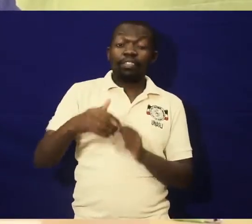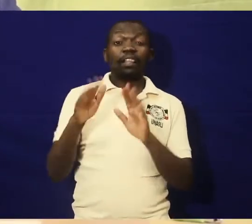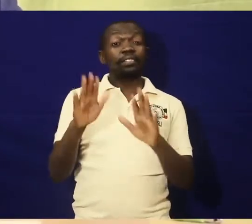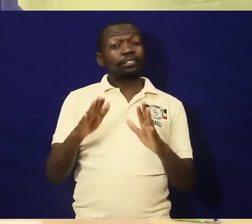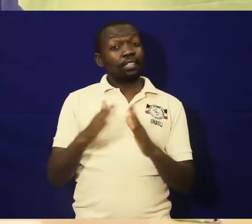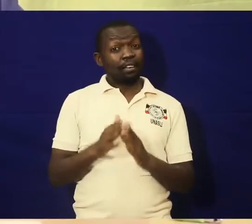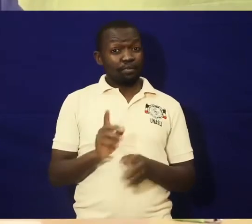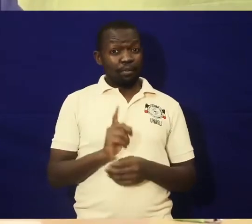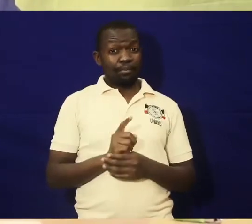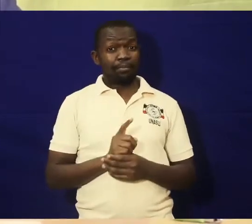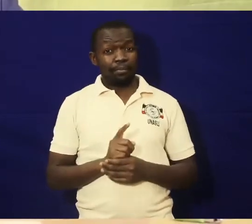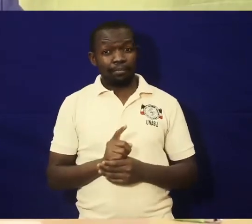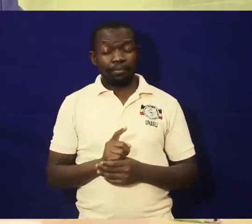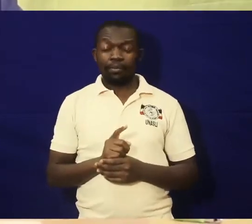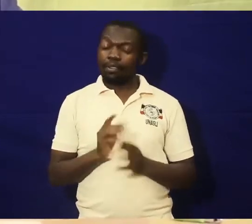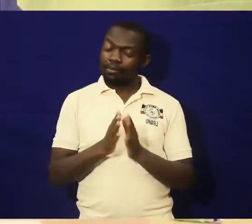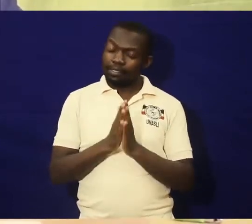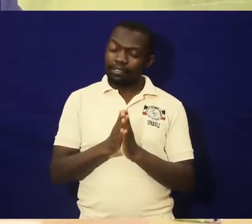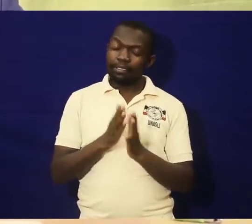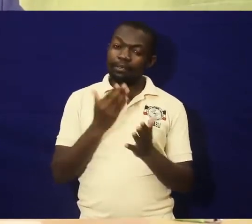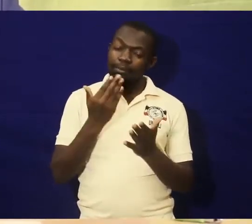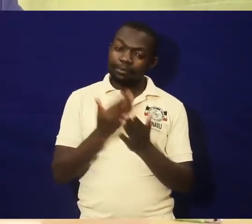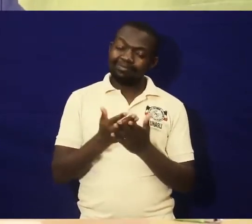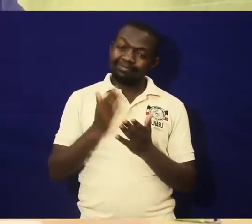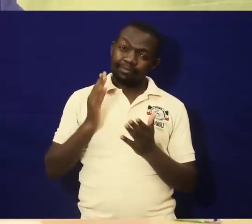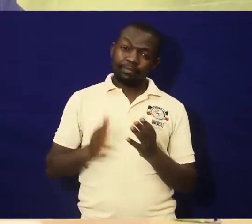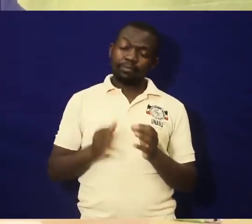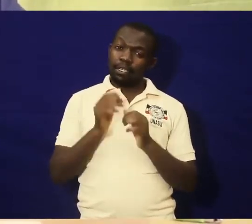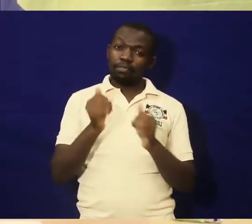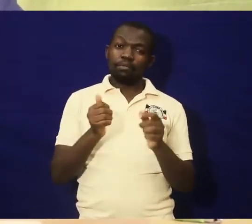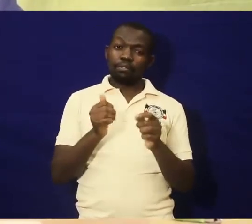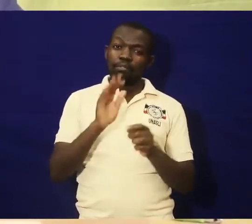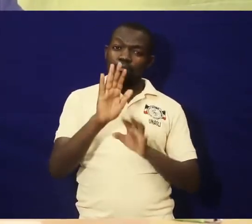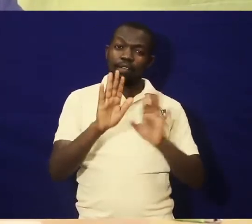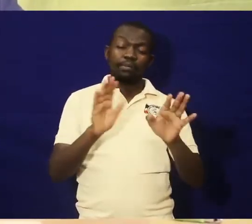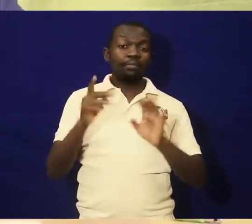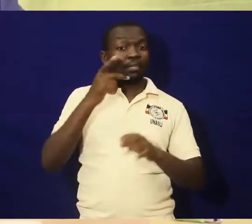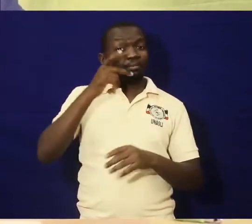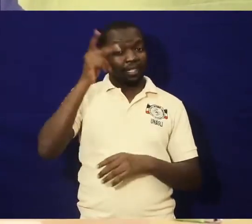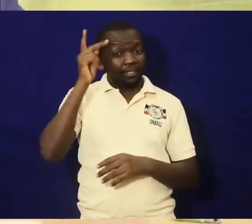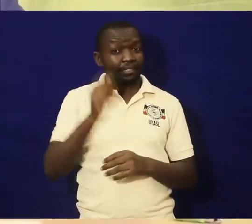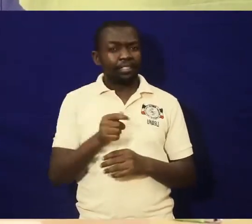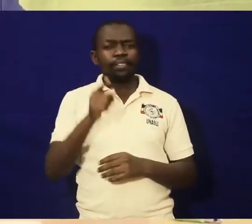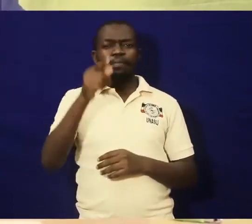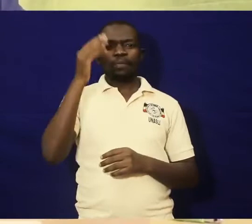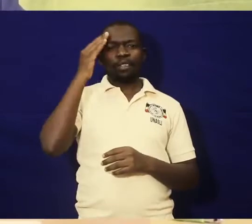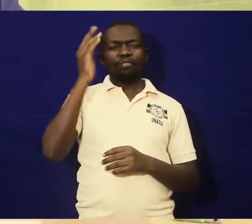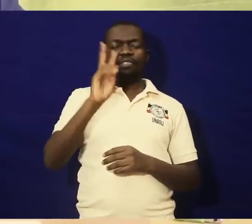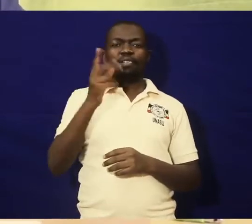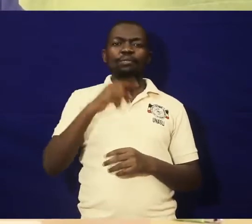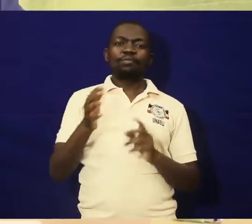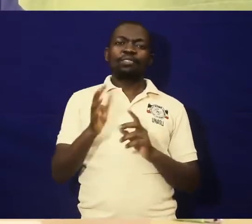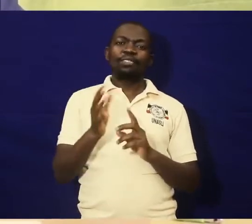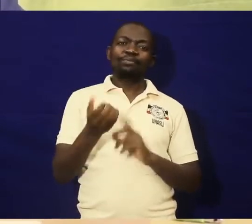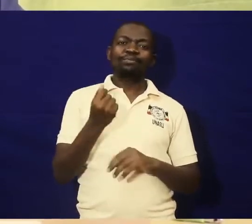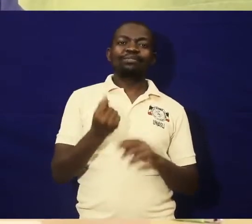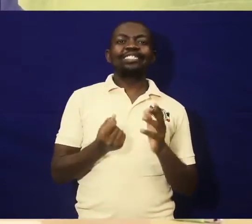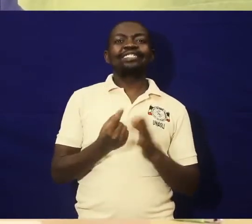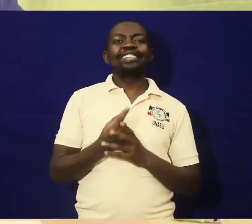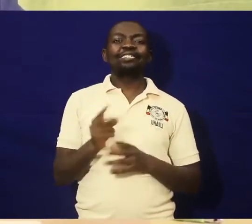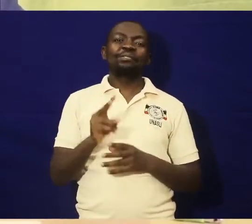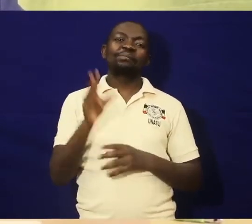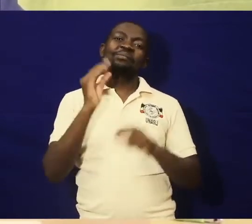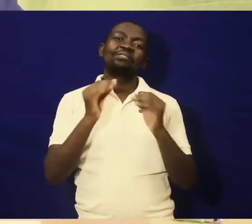home. Be good to your parents. You have also got a chance to